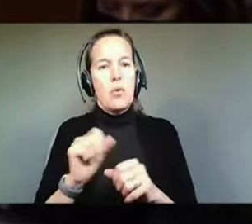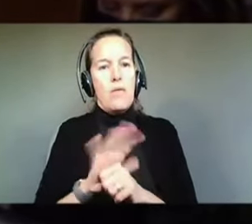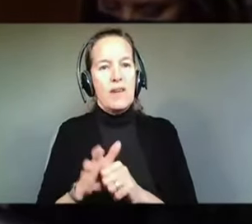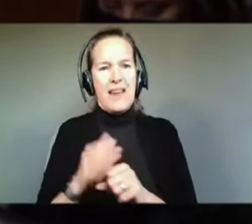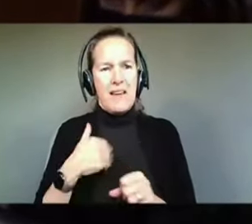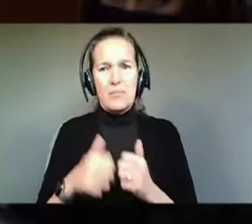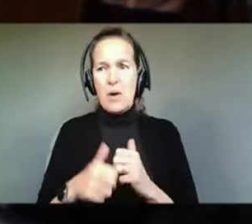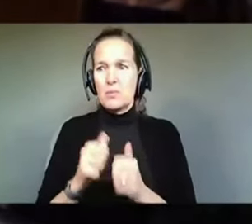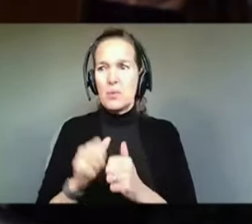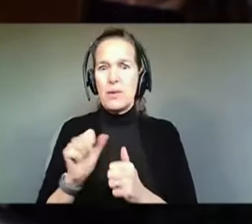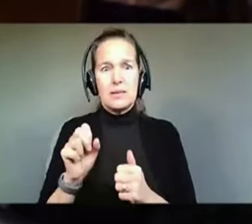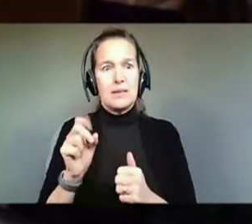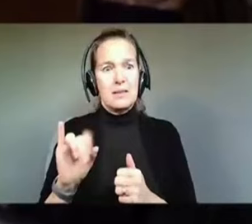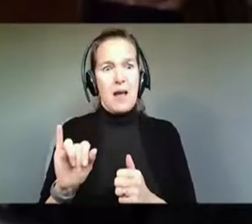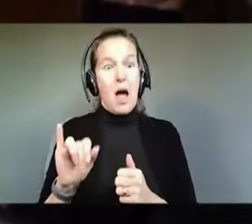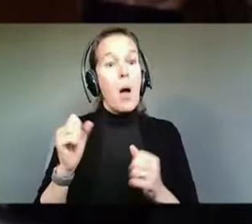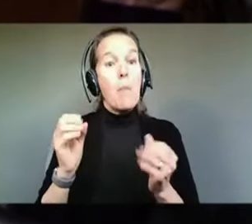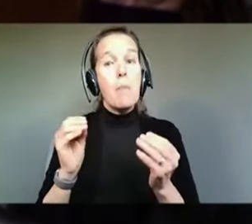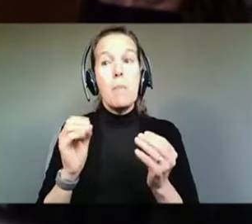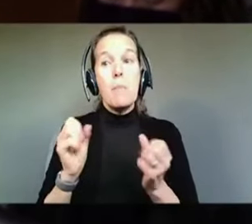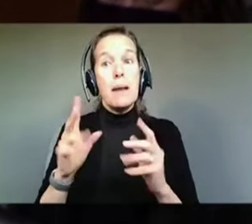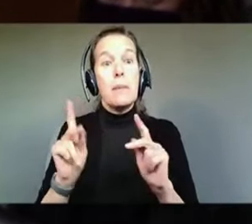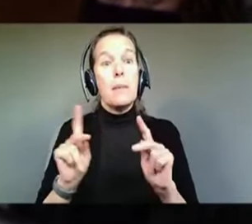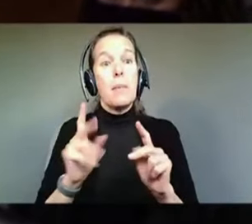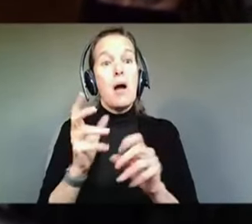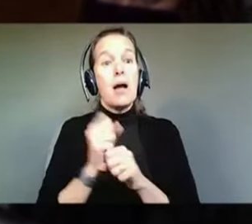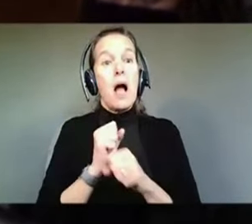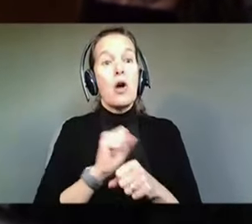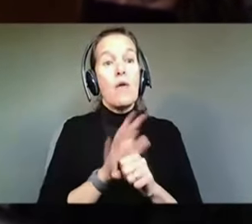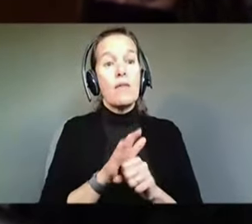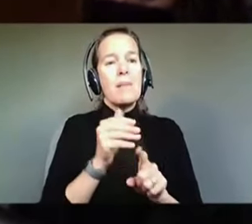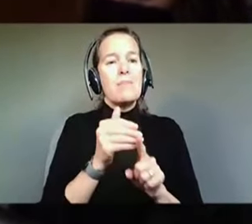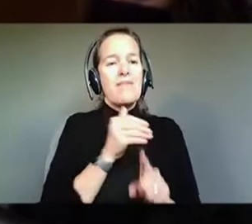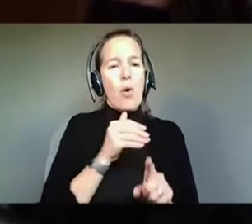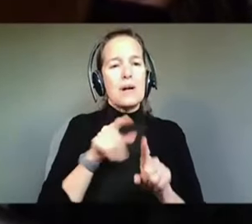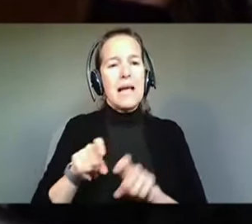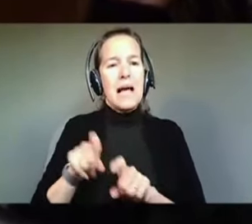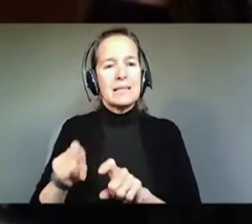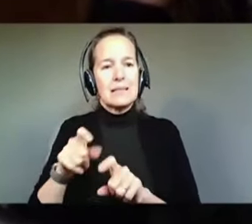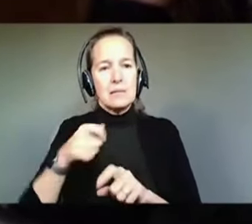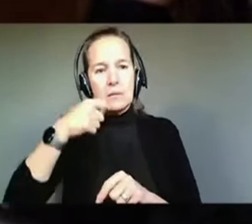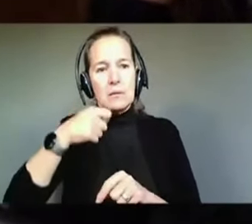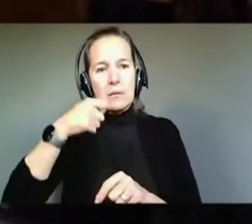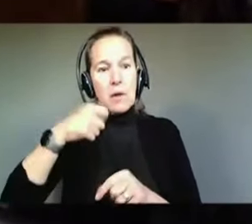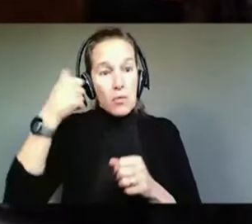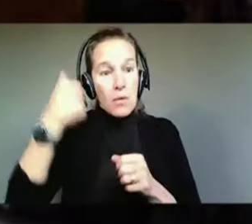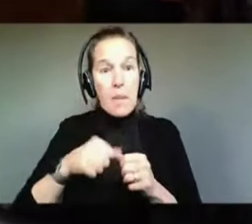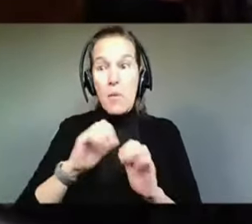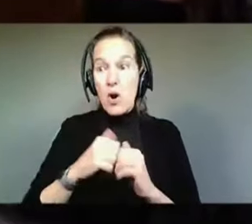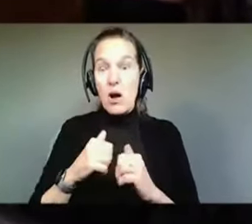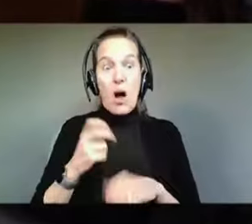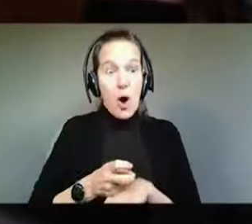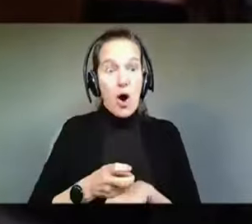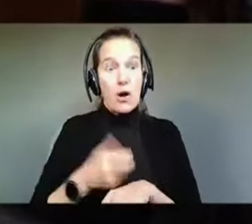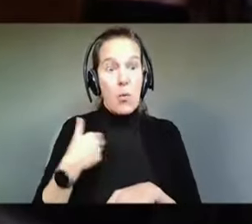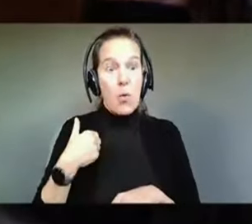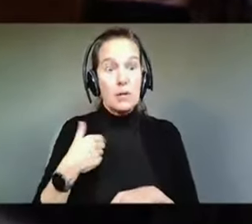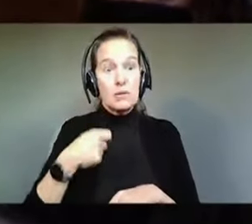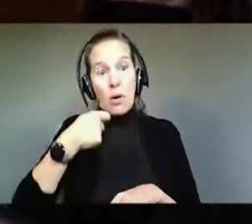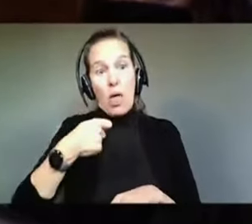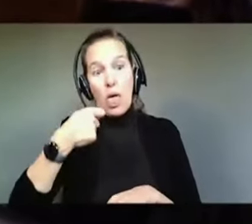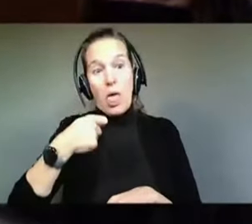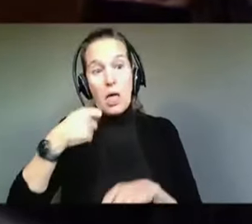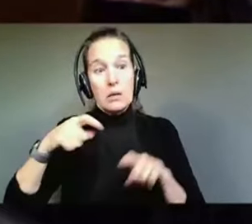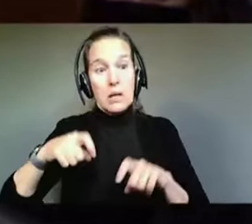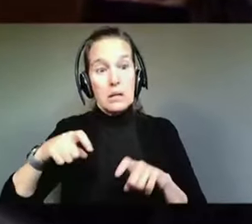COVID before we had tests. Mm-hmm. You know, remember how hard it was to get tested early on? Mm-hmm. And people who are getting COVID at the front end,